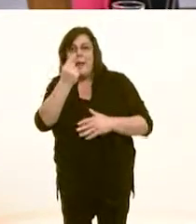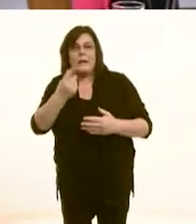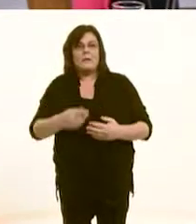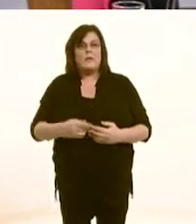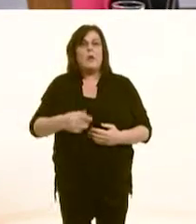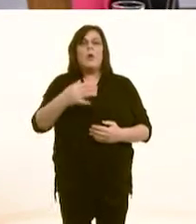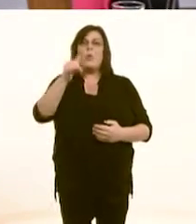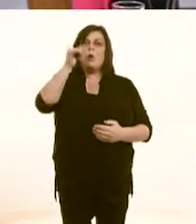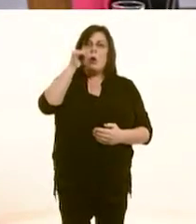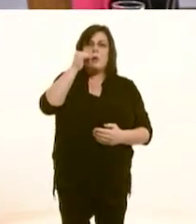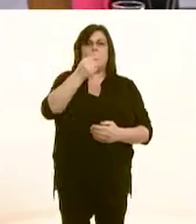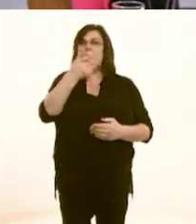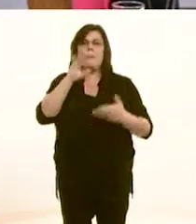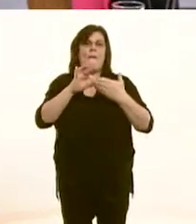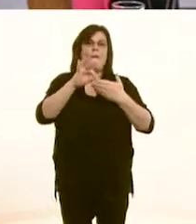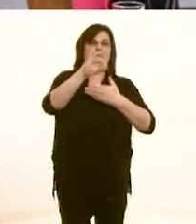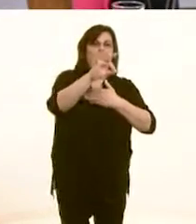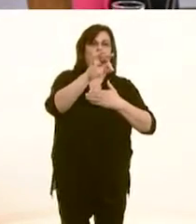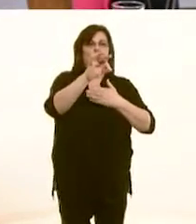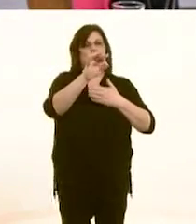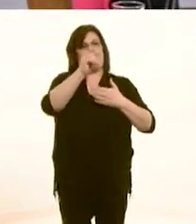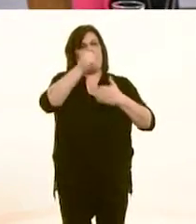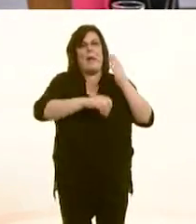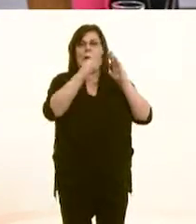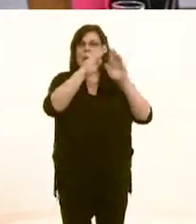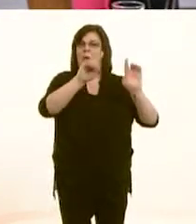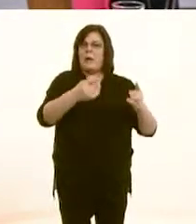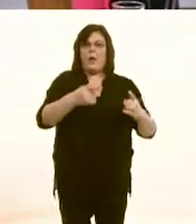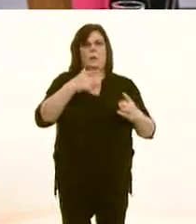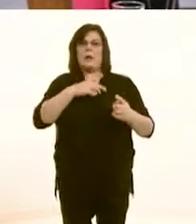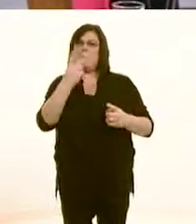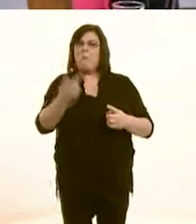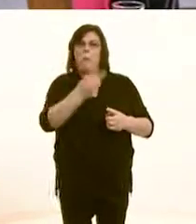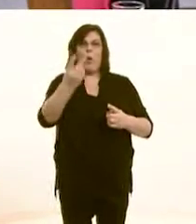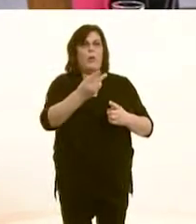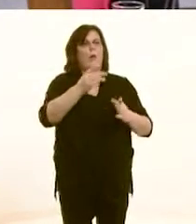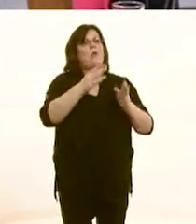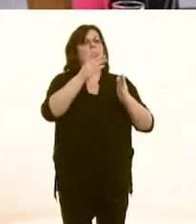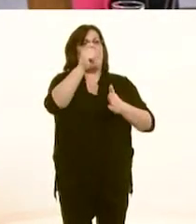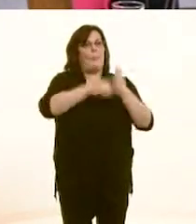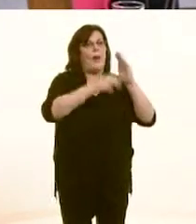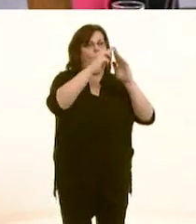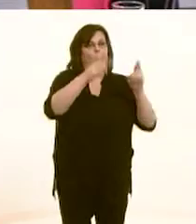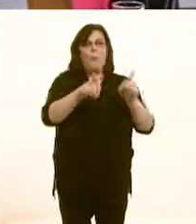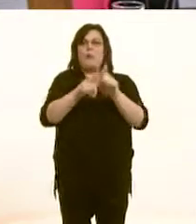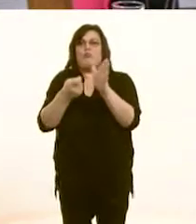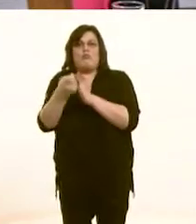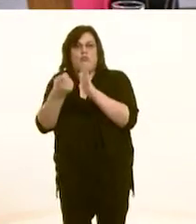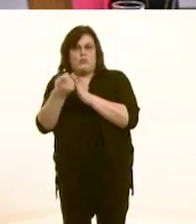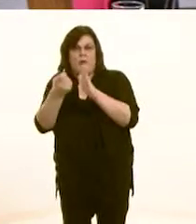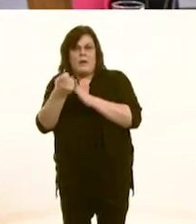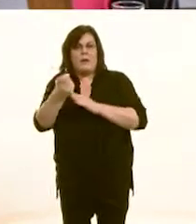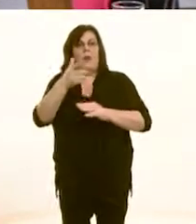not. We appreciate there needs to be a mix in the Welsh housing market, and we have seen, as I've said, a 20% increase in new home starts